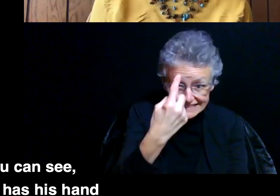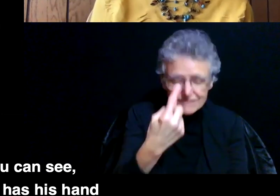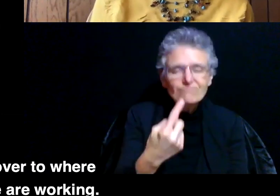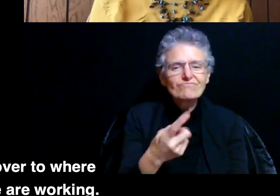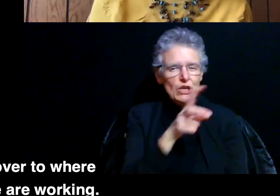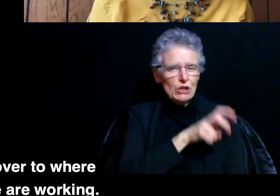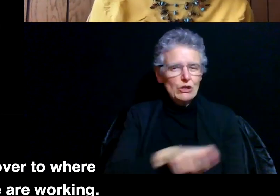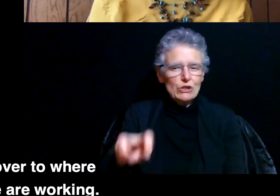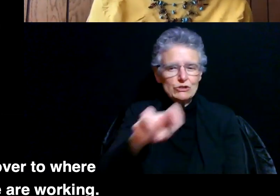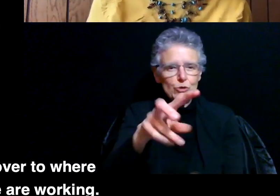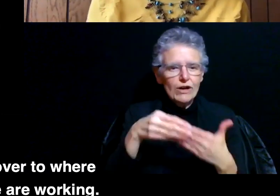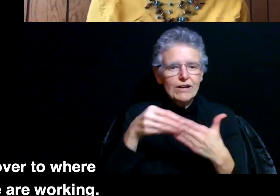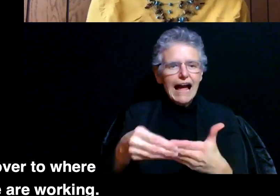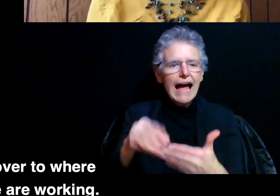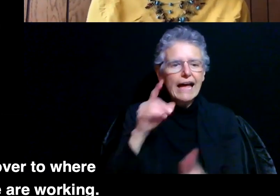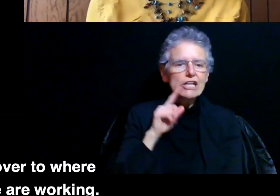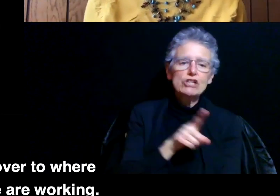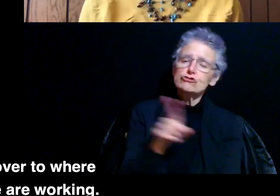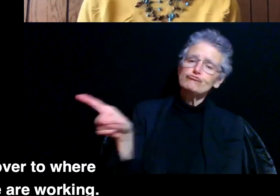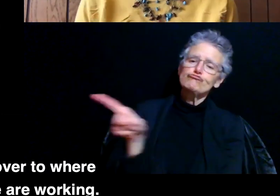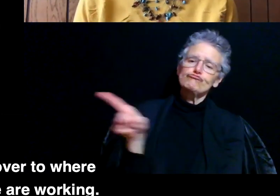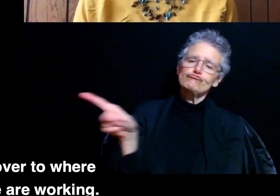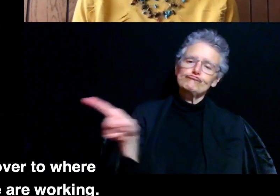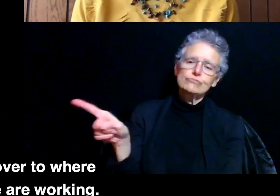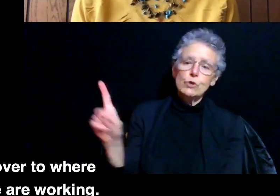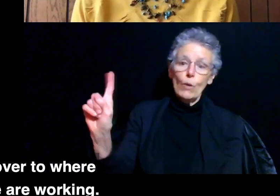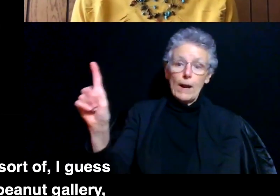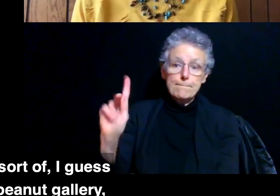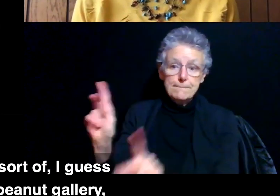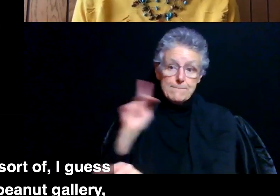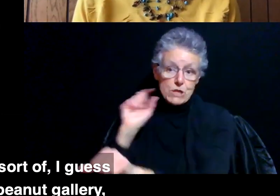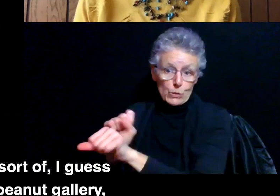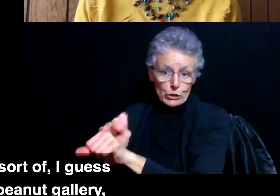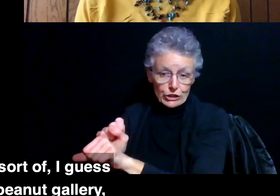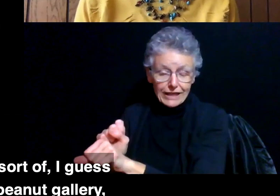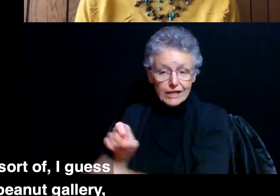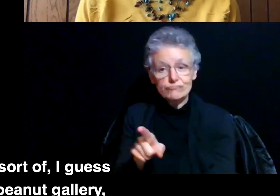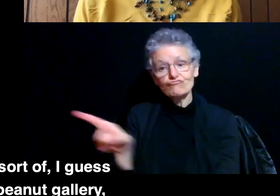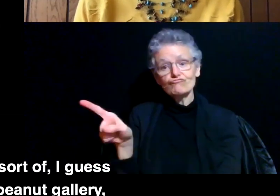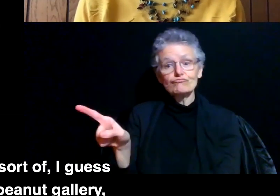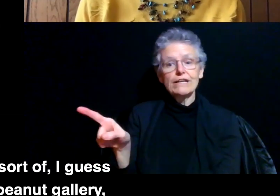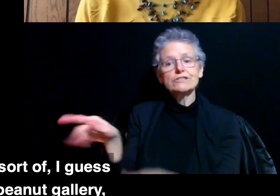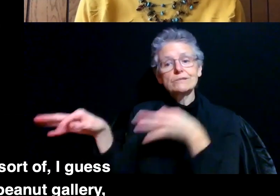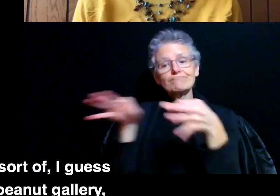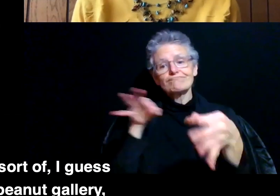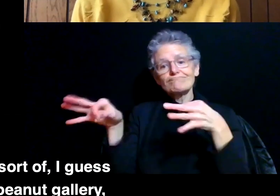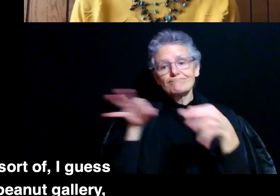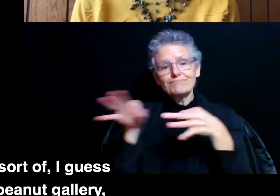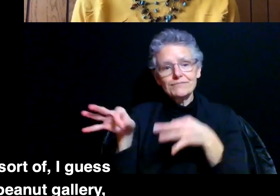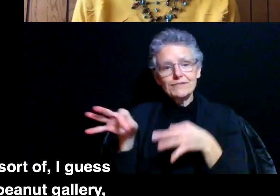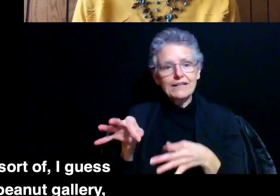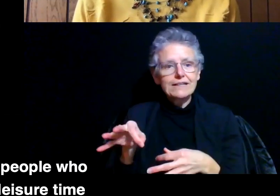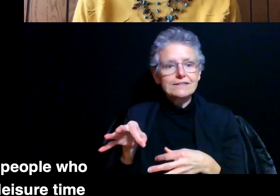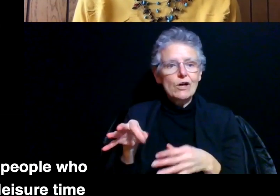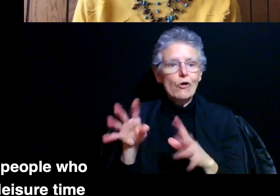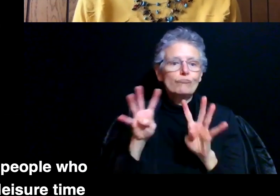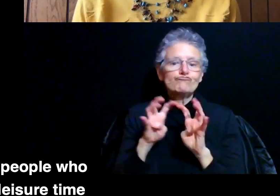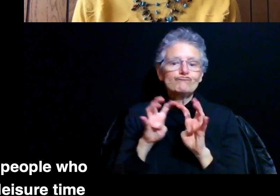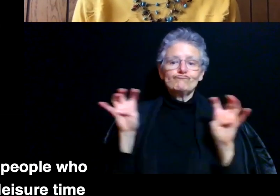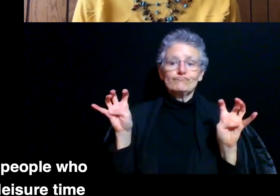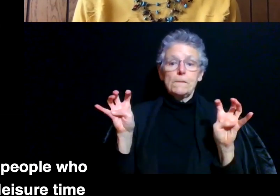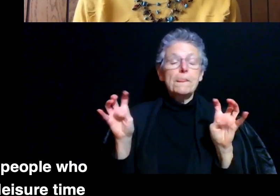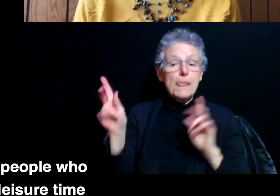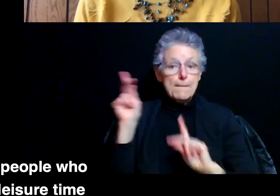has his hand pointing over to where the people are working. And in this sort of, I guess I'll call it a peanut gallery, we have